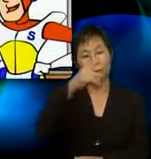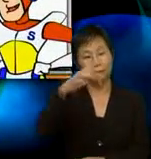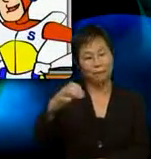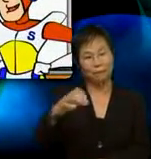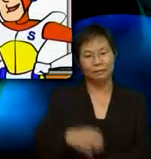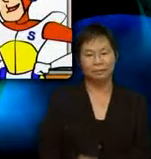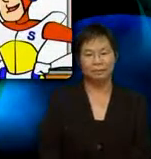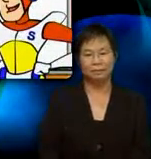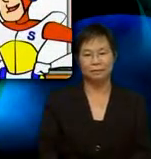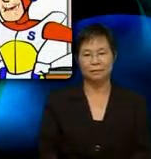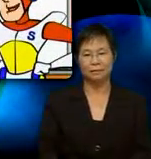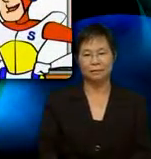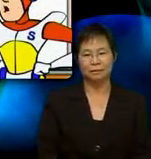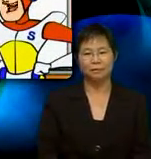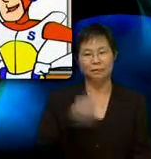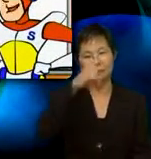100.